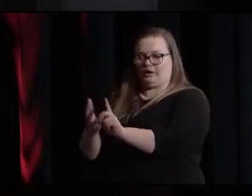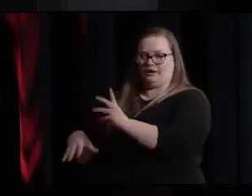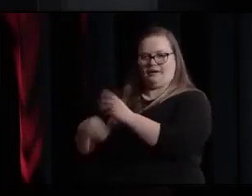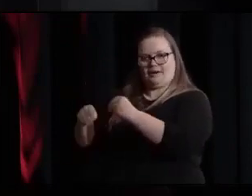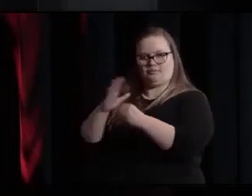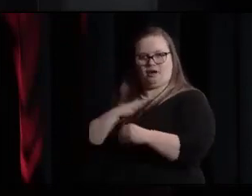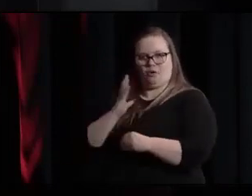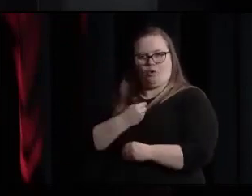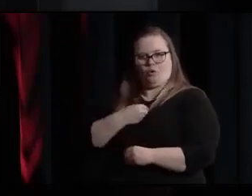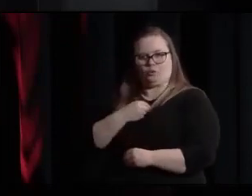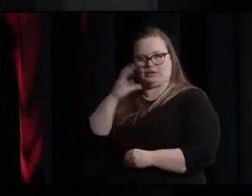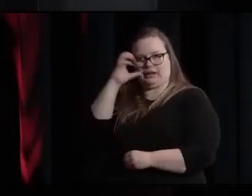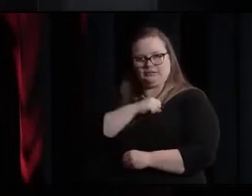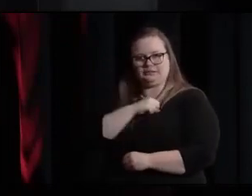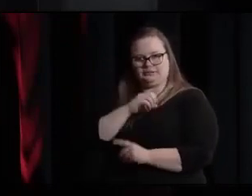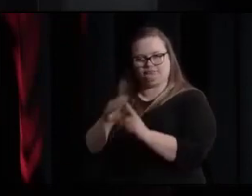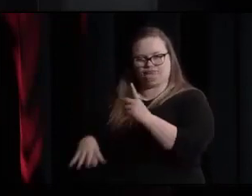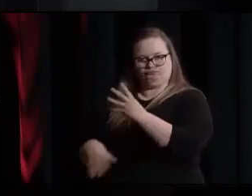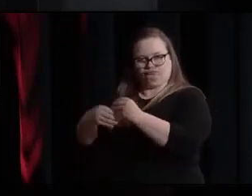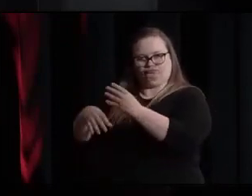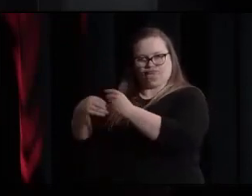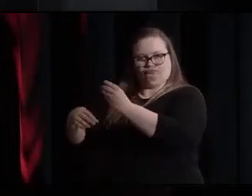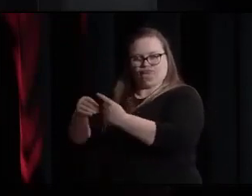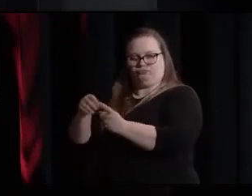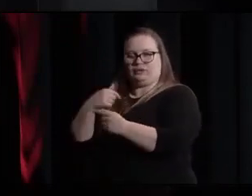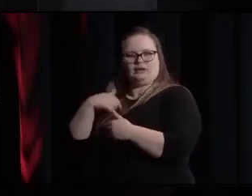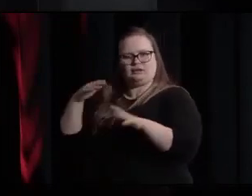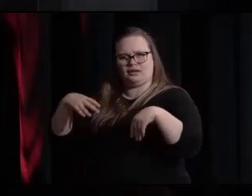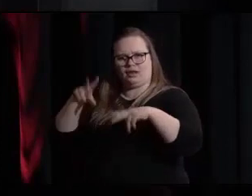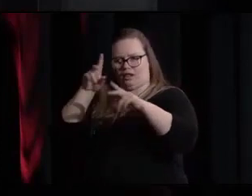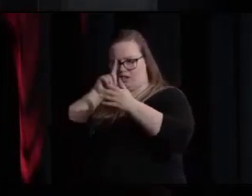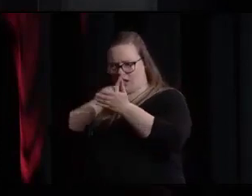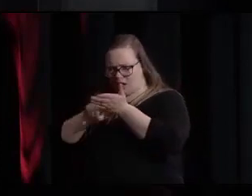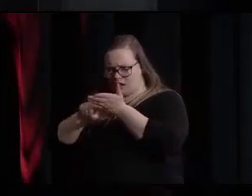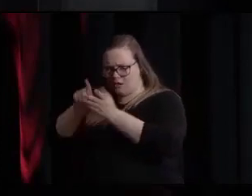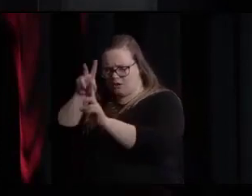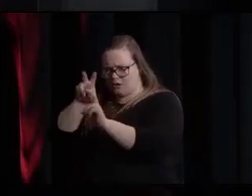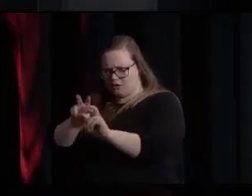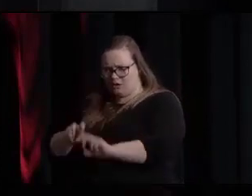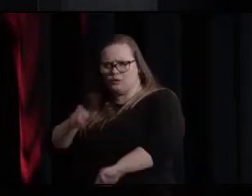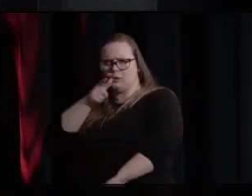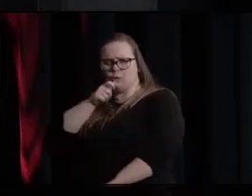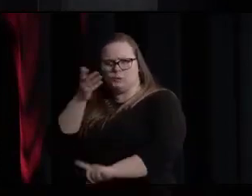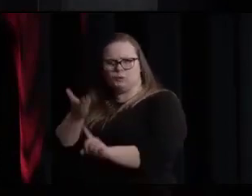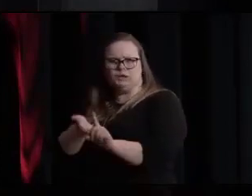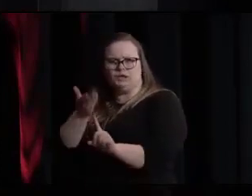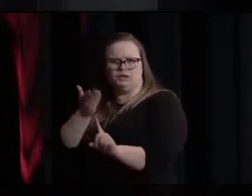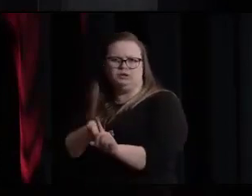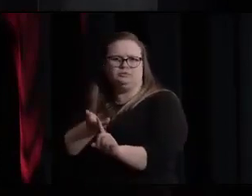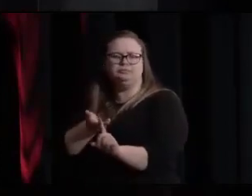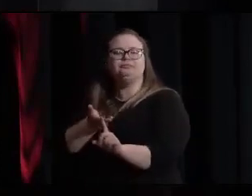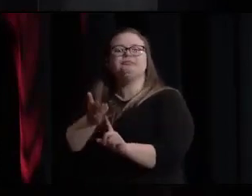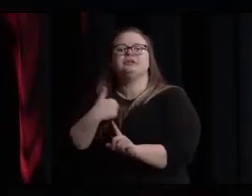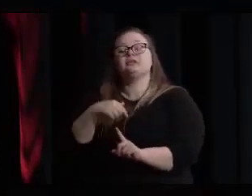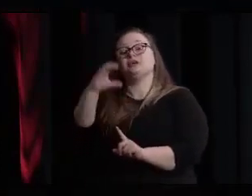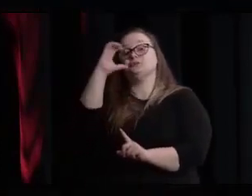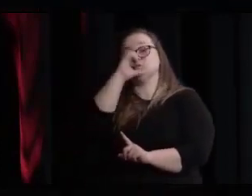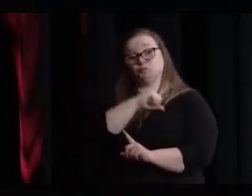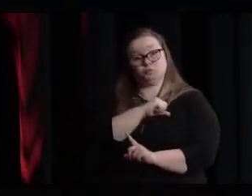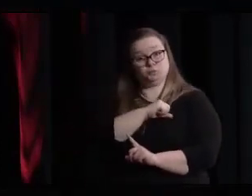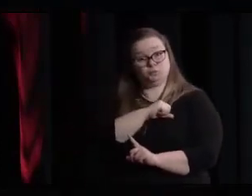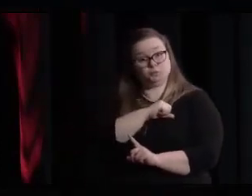the time to weigh evidence of who they are. And I am assuming that what was